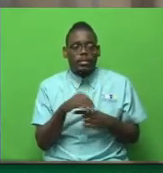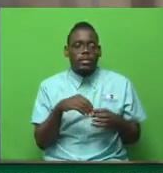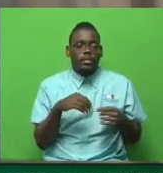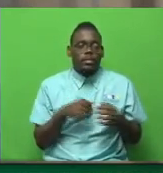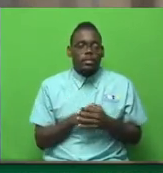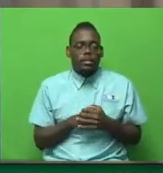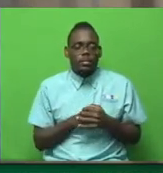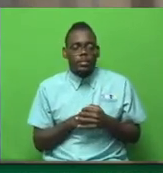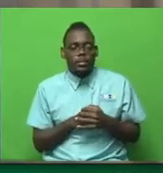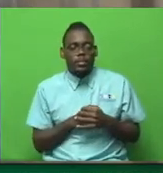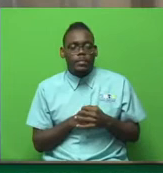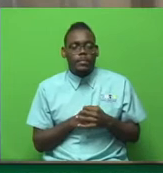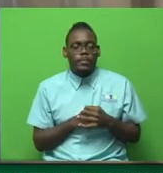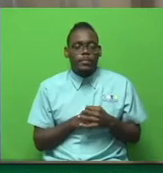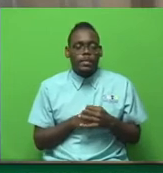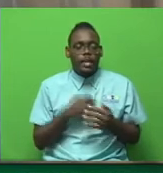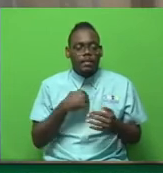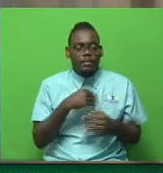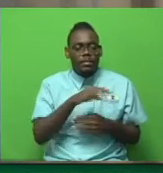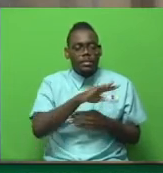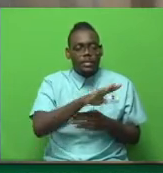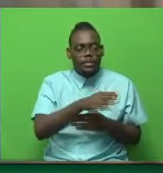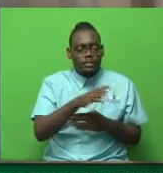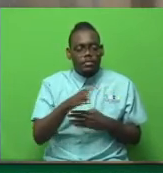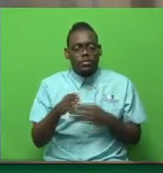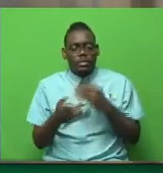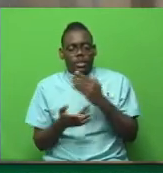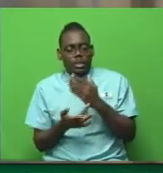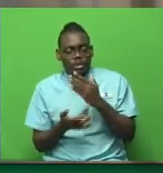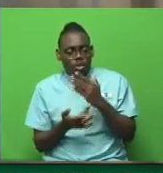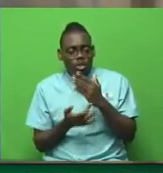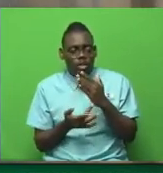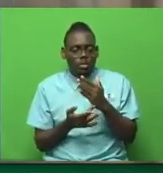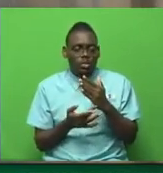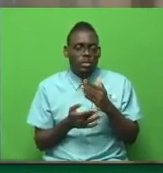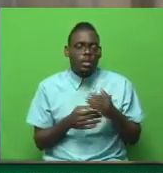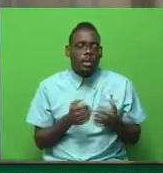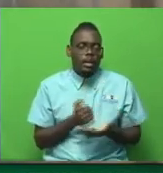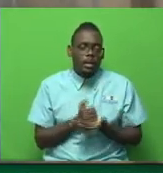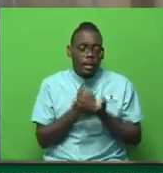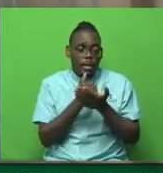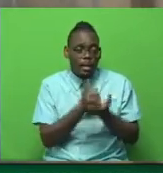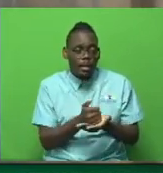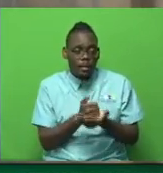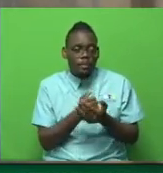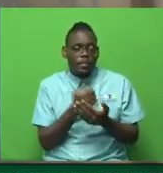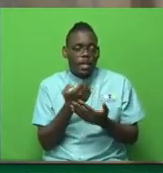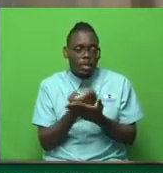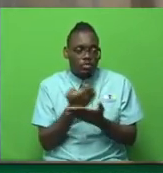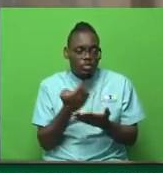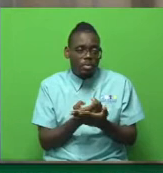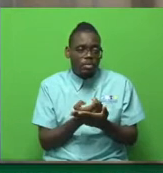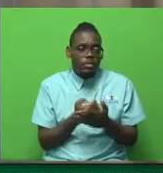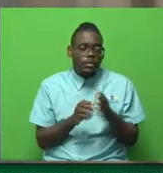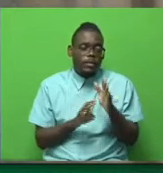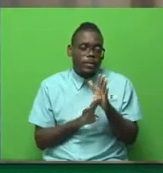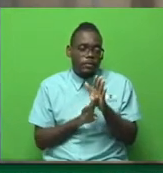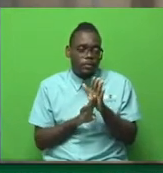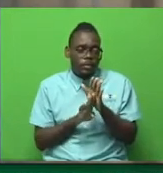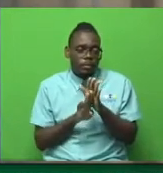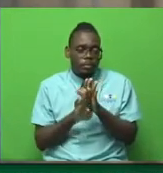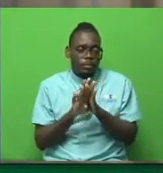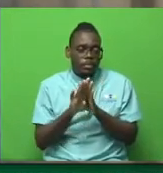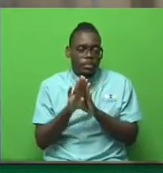projects and more recently digitization as a vehicle for transformation of the economy all of these models speak